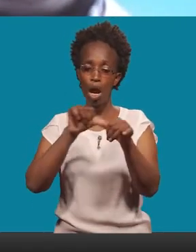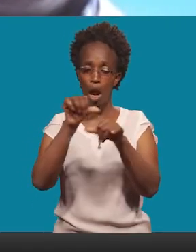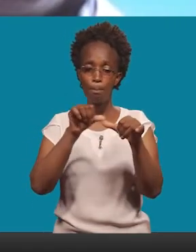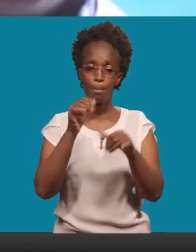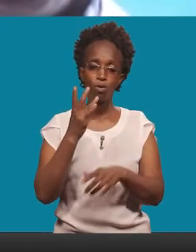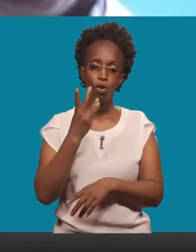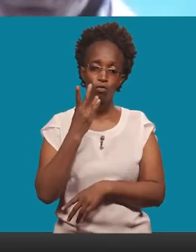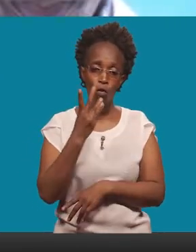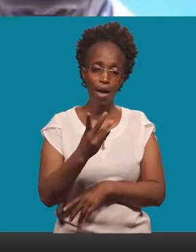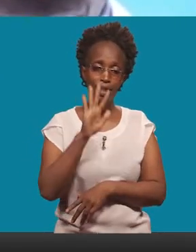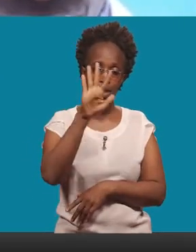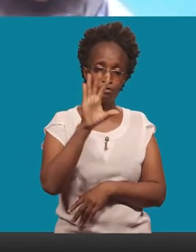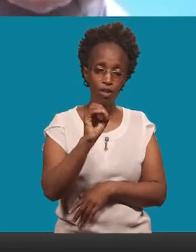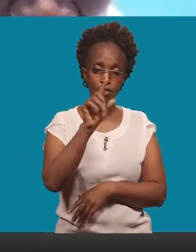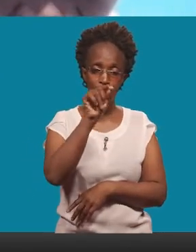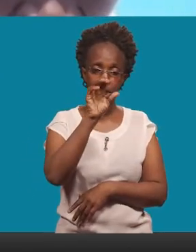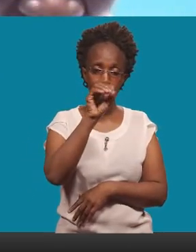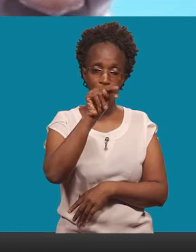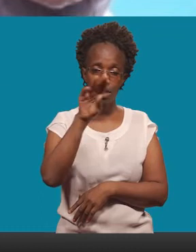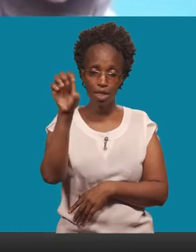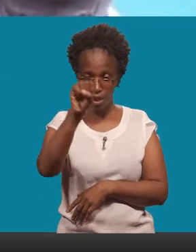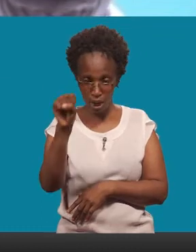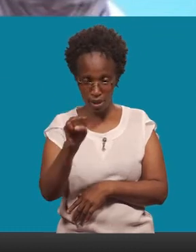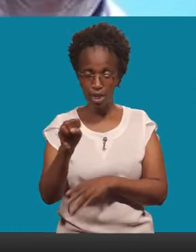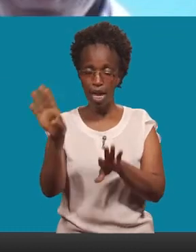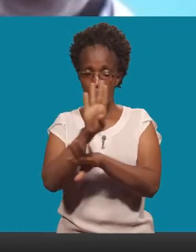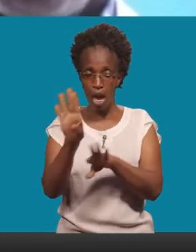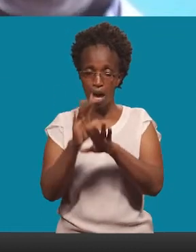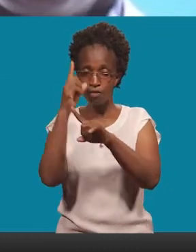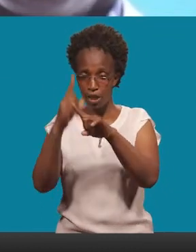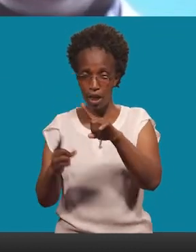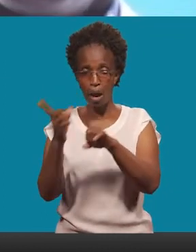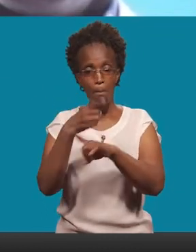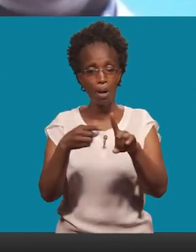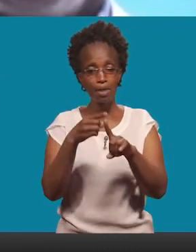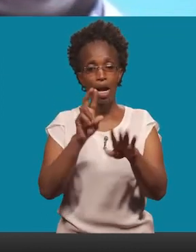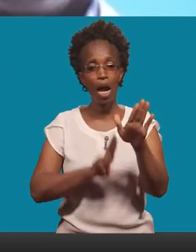metric tons per year, but so far we are only producing